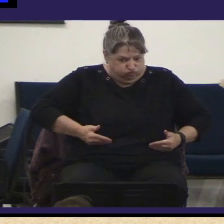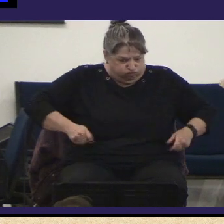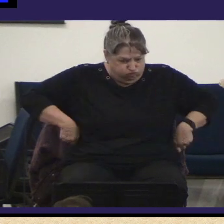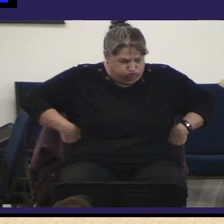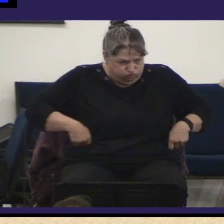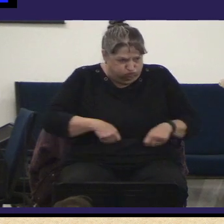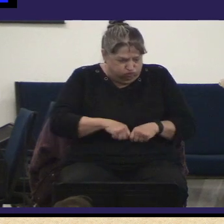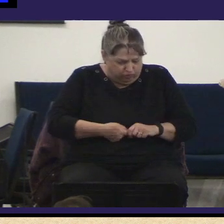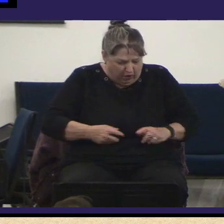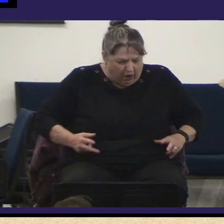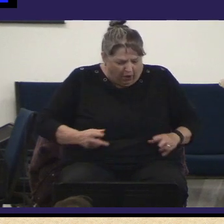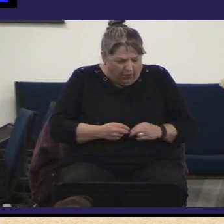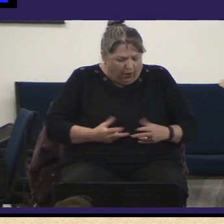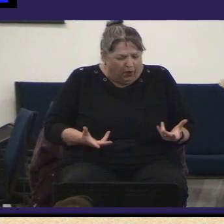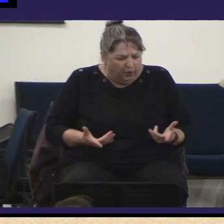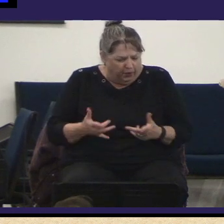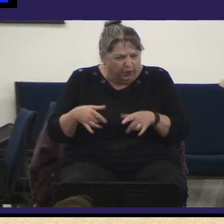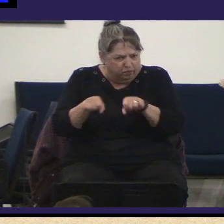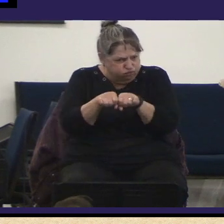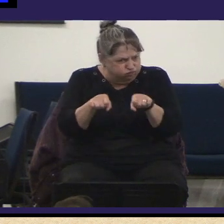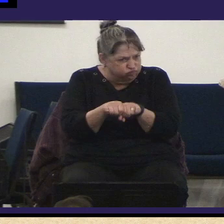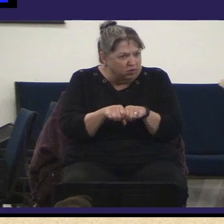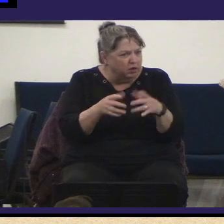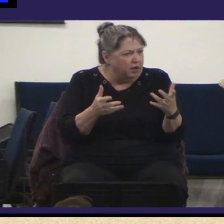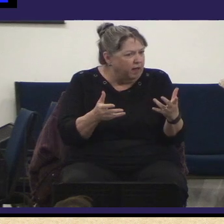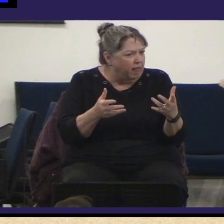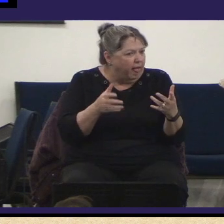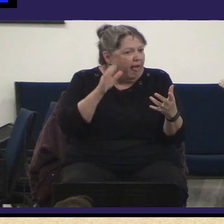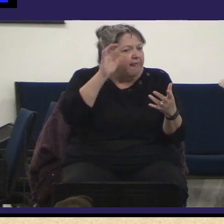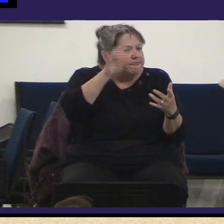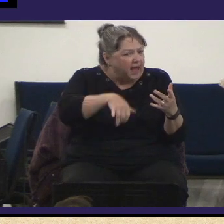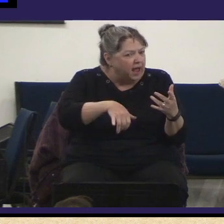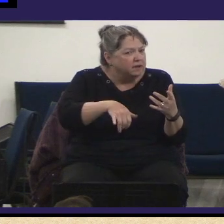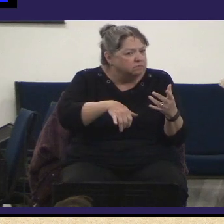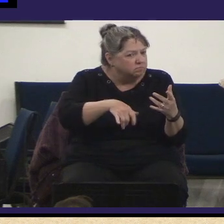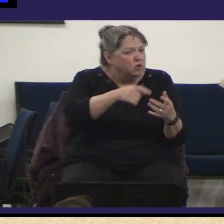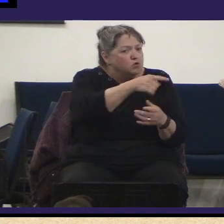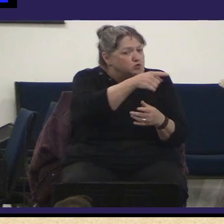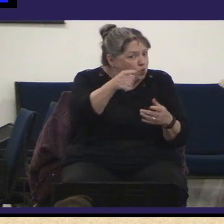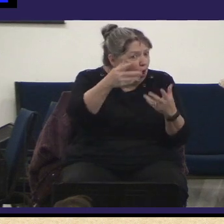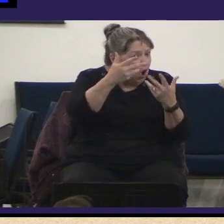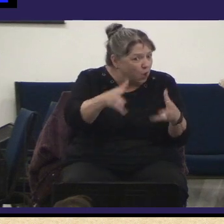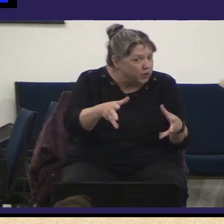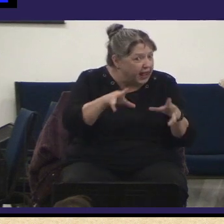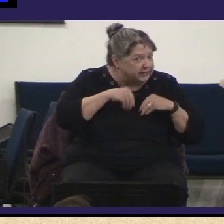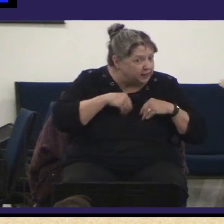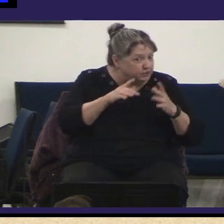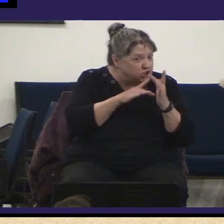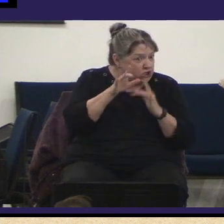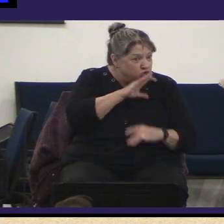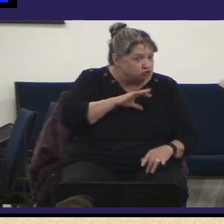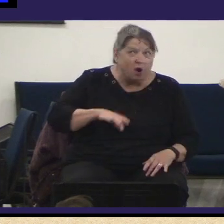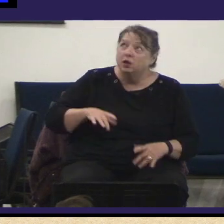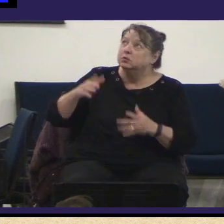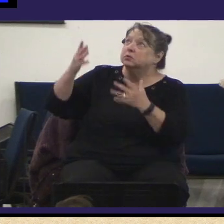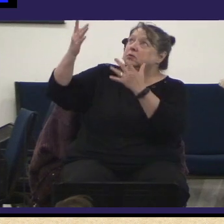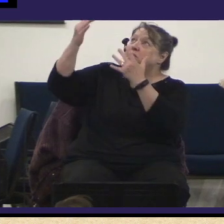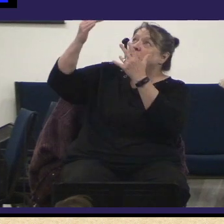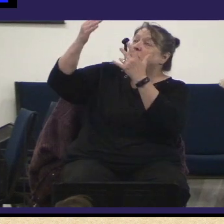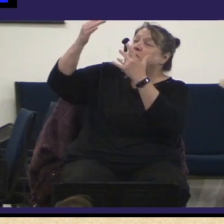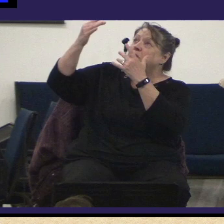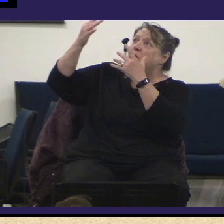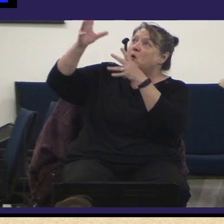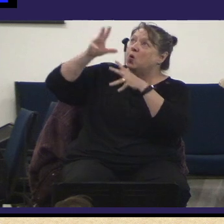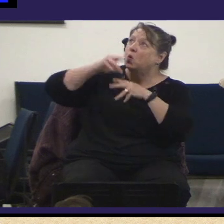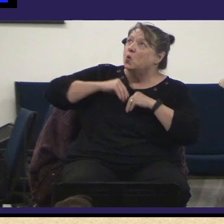the elements of your protection made possible when you receive Jesus Christ and in which you are